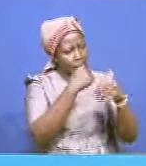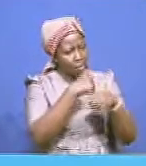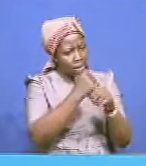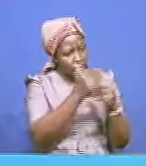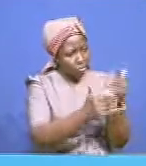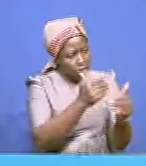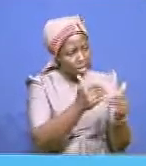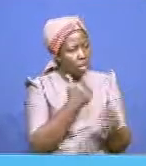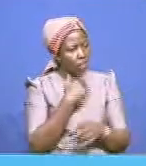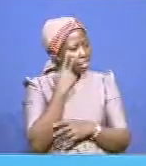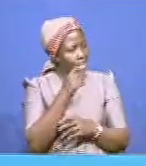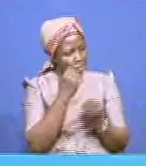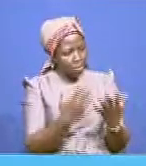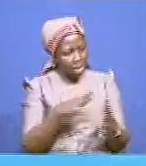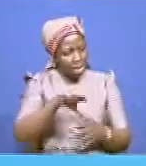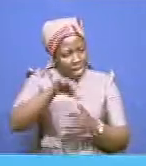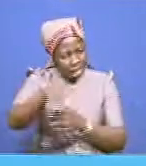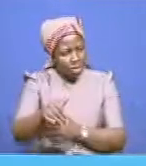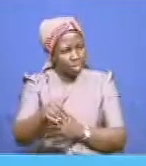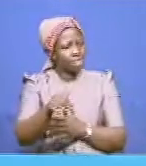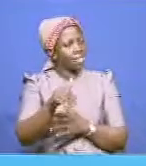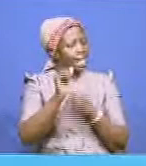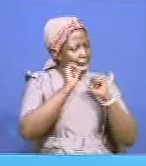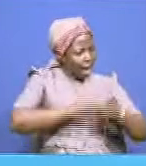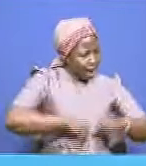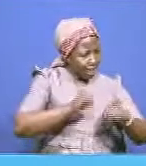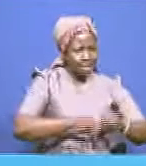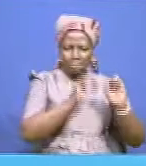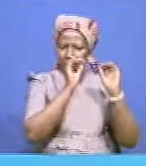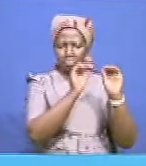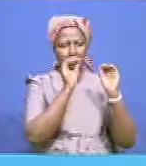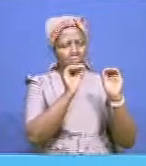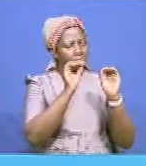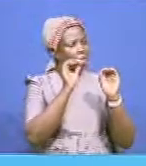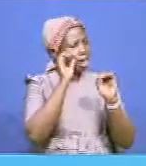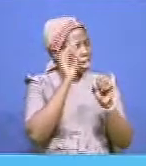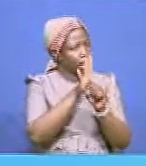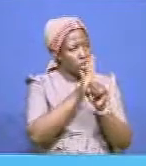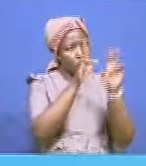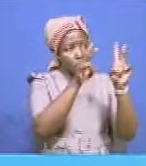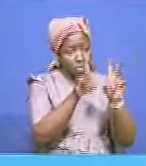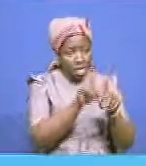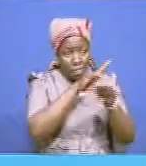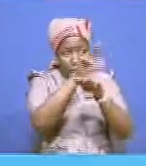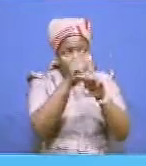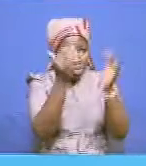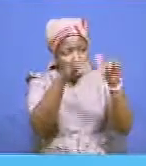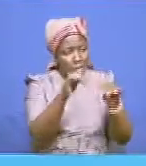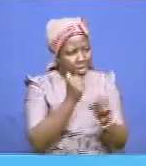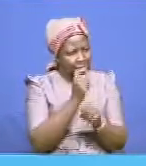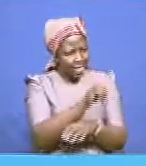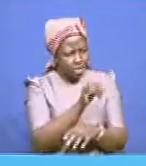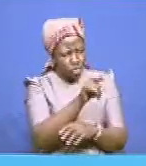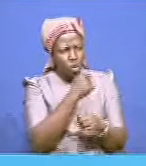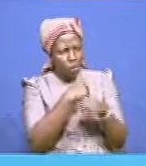process, we've seen so many counties really disagree on a number of issues. Even the National Assembly does that. How do you